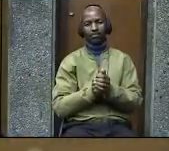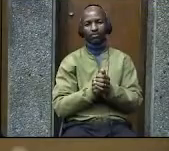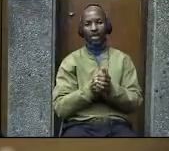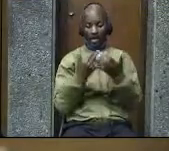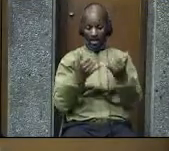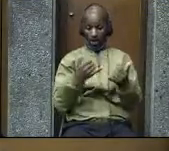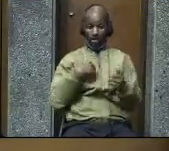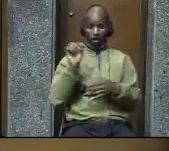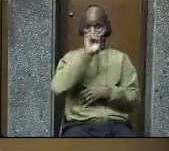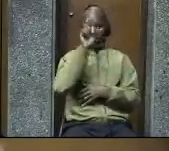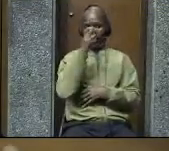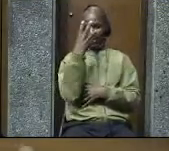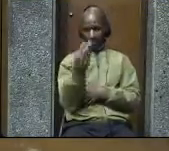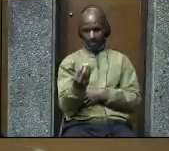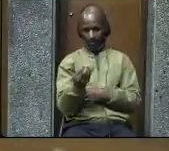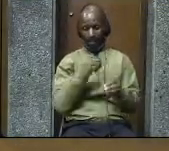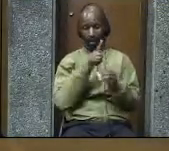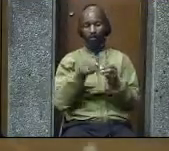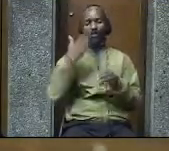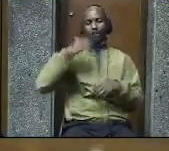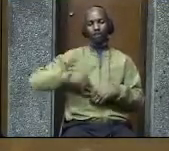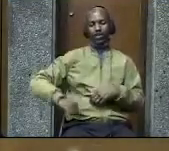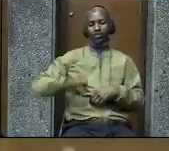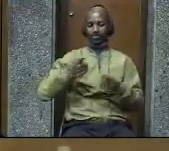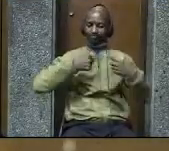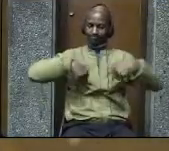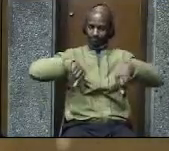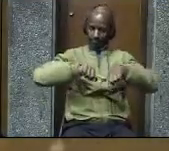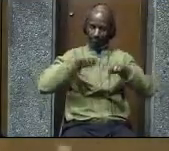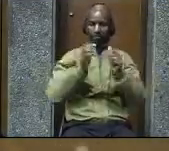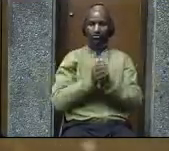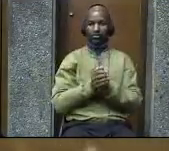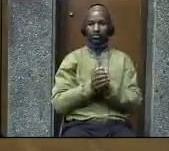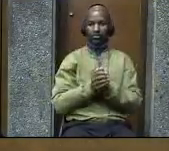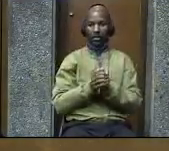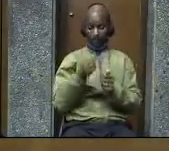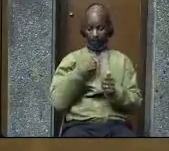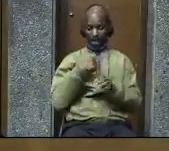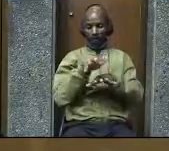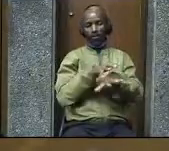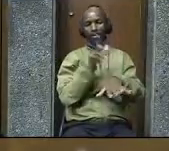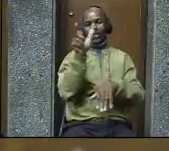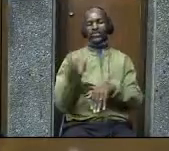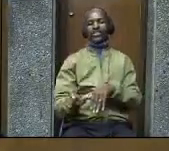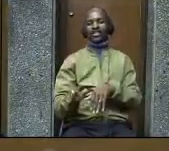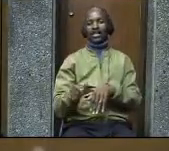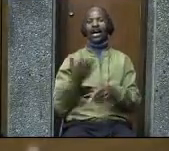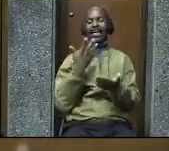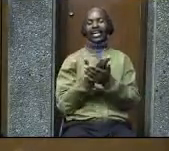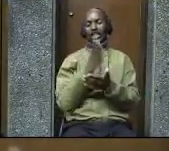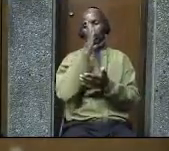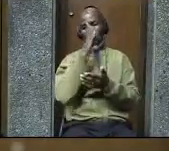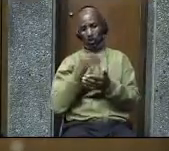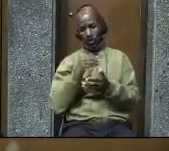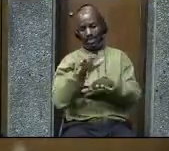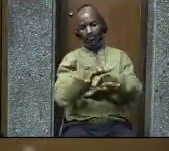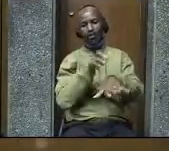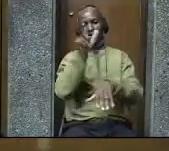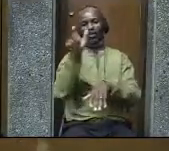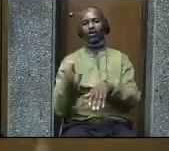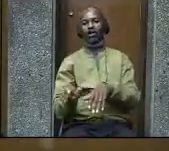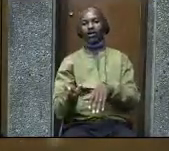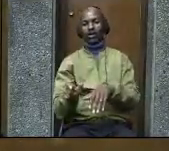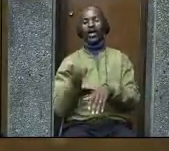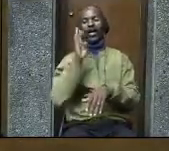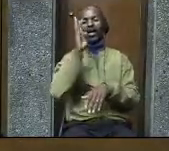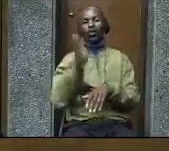Ke na le potso mabakeng a di masipala tsa rona. I am a farmer. I'm gonna speak as a farmer, and